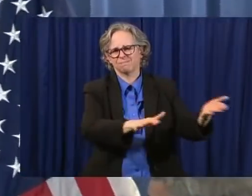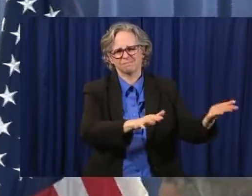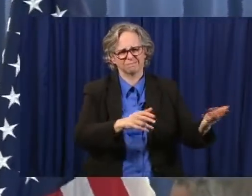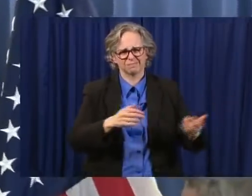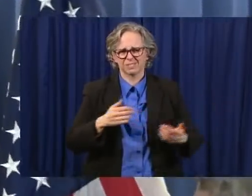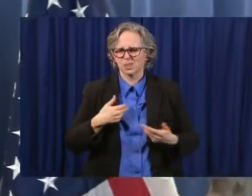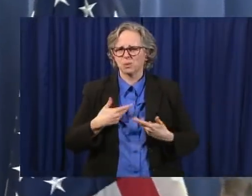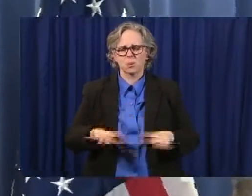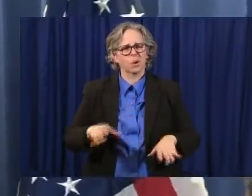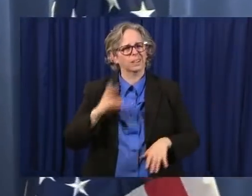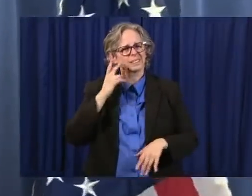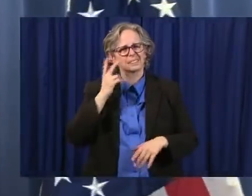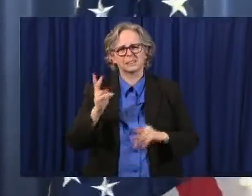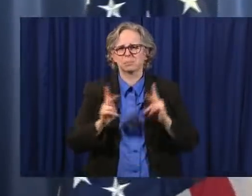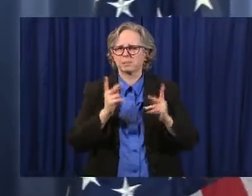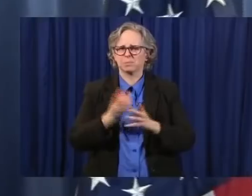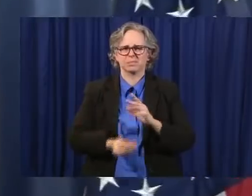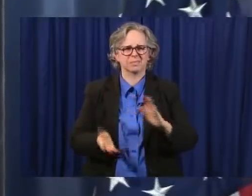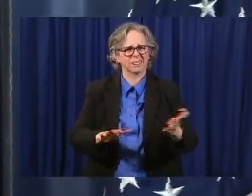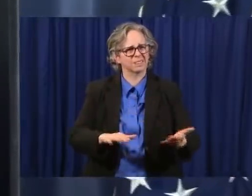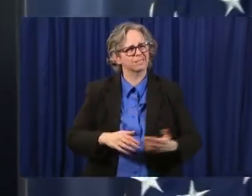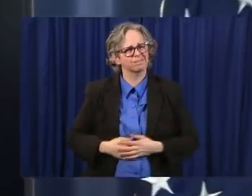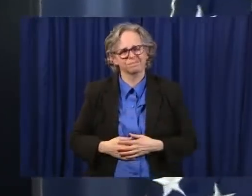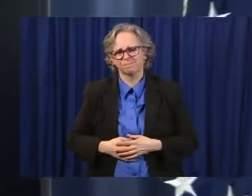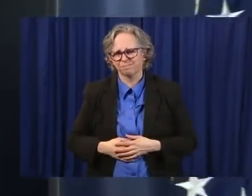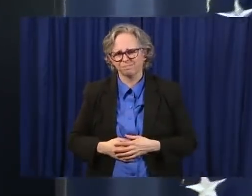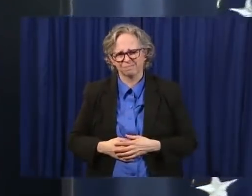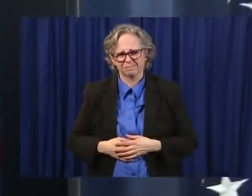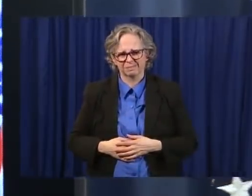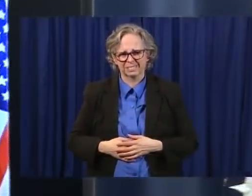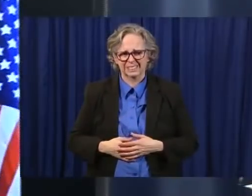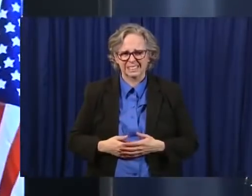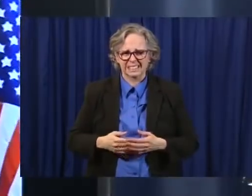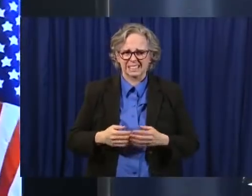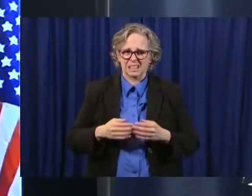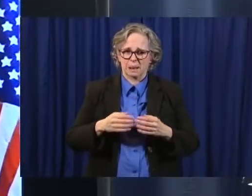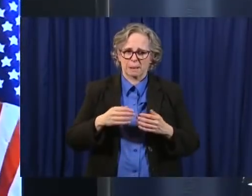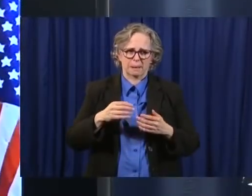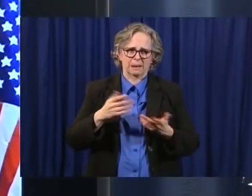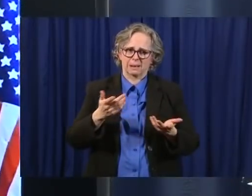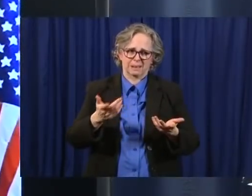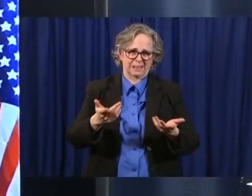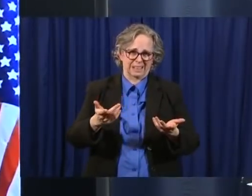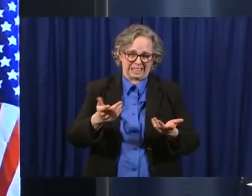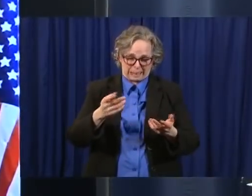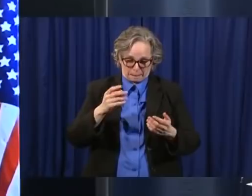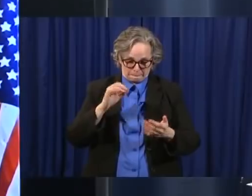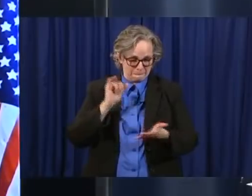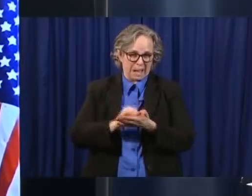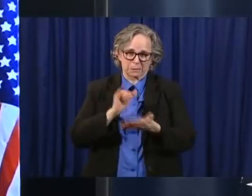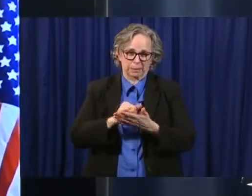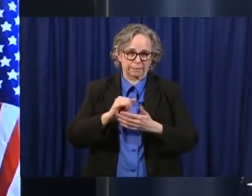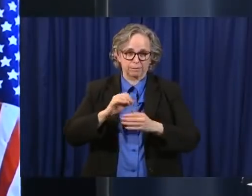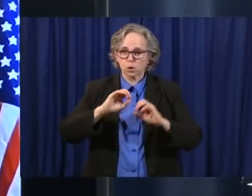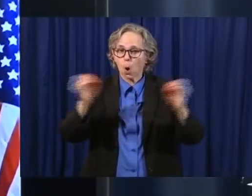but I don't think we can expect to not see any deaths when we see the same thing happen outside of corrections. But we will